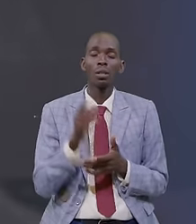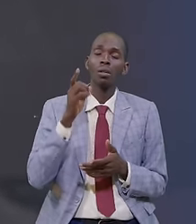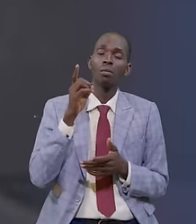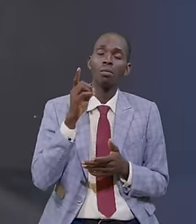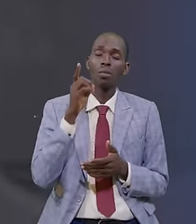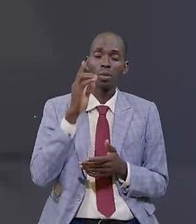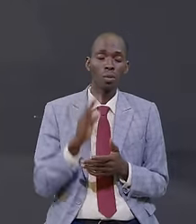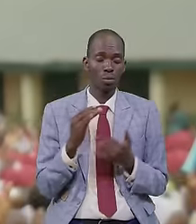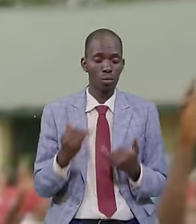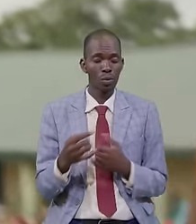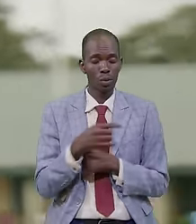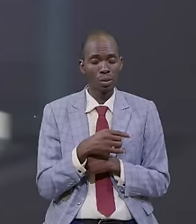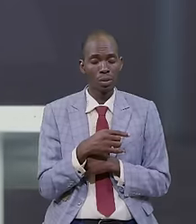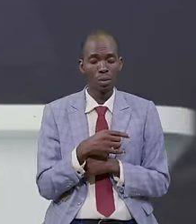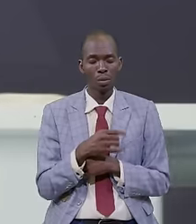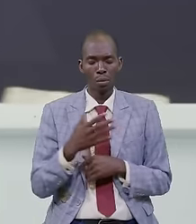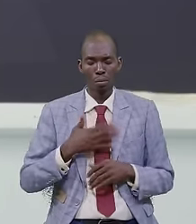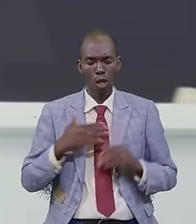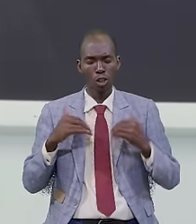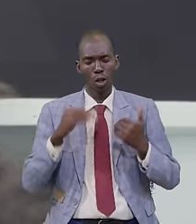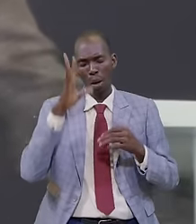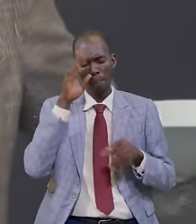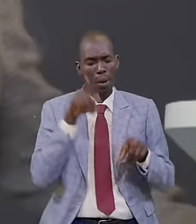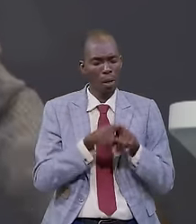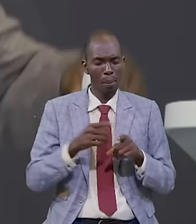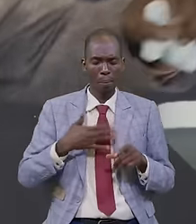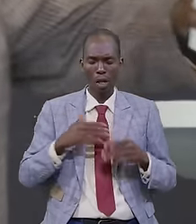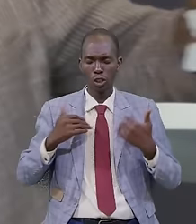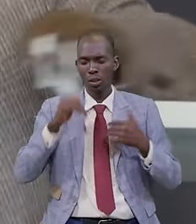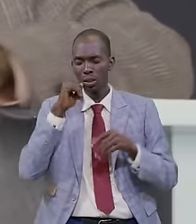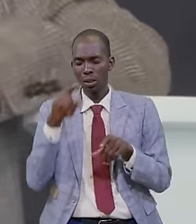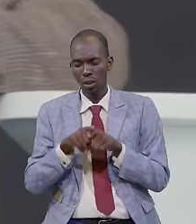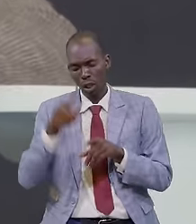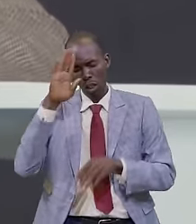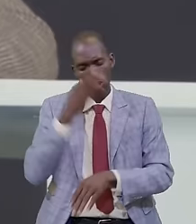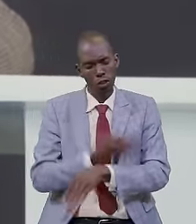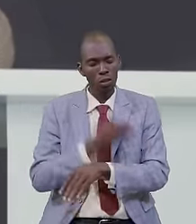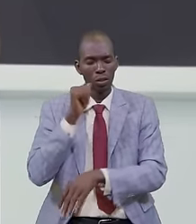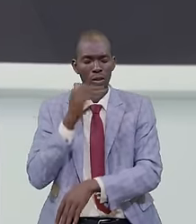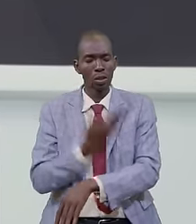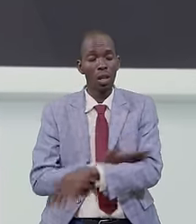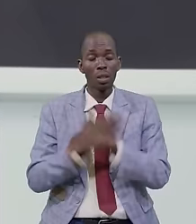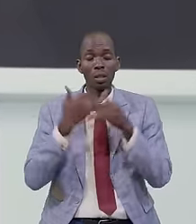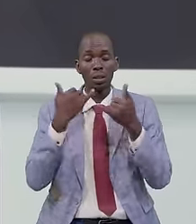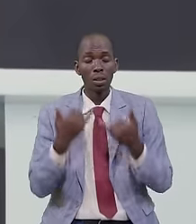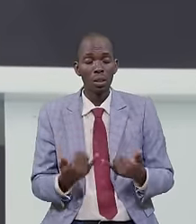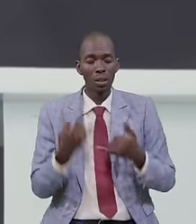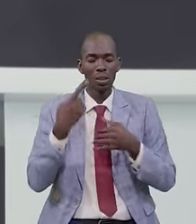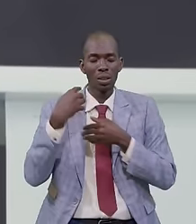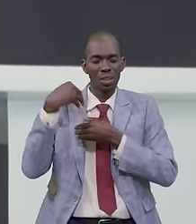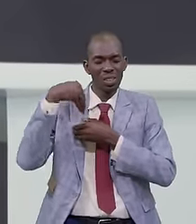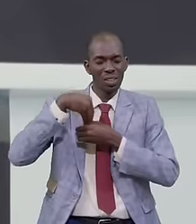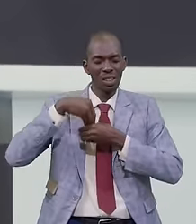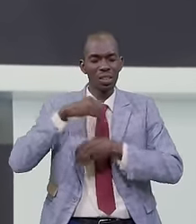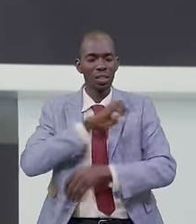today, my young brother there, my young sister, their son, daughter, now, the inner